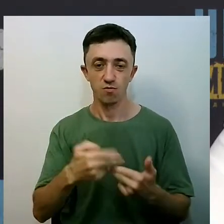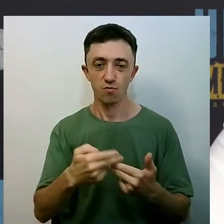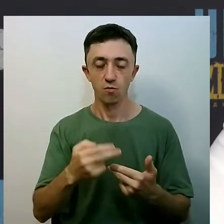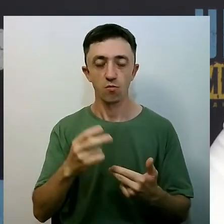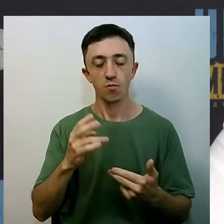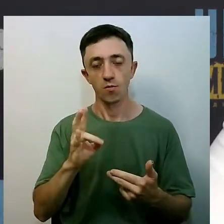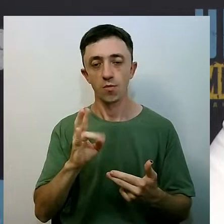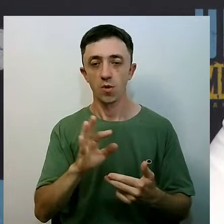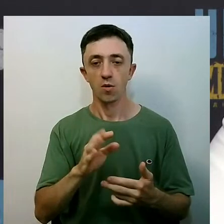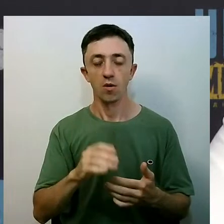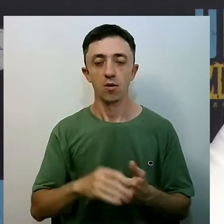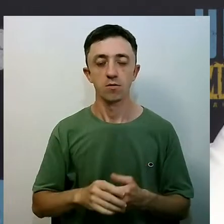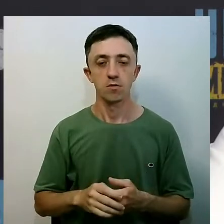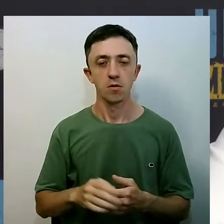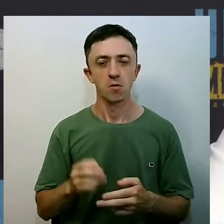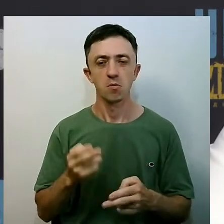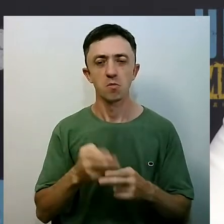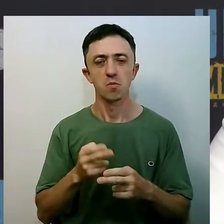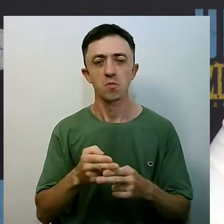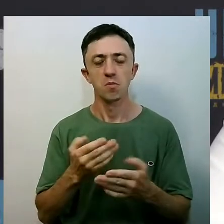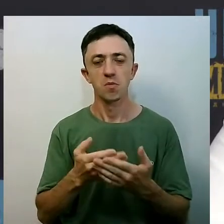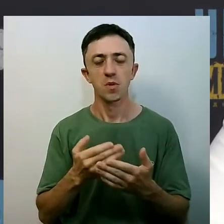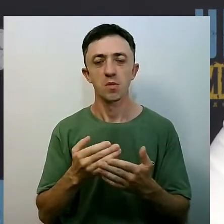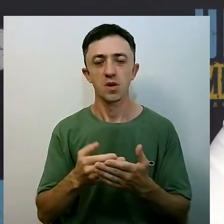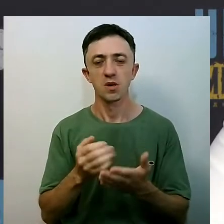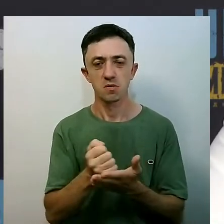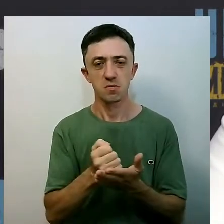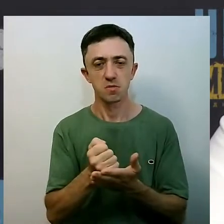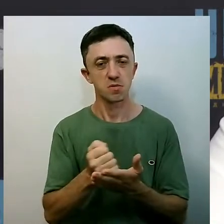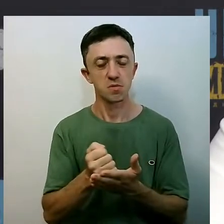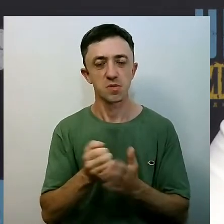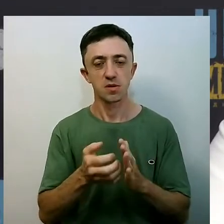the war. Does it